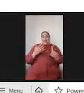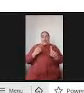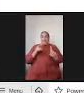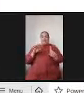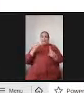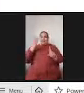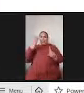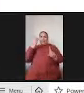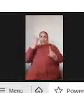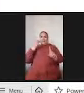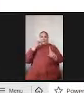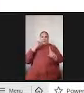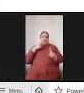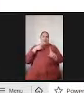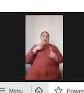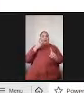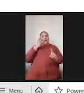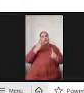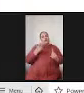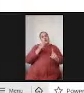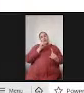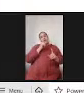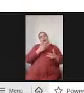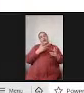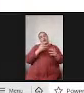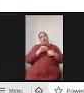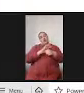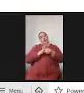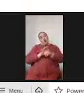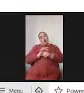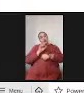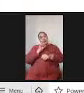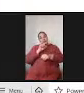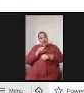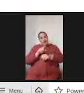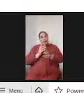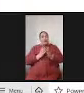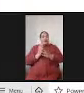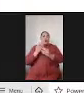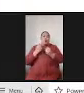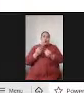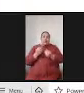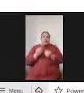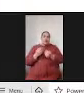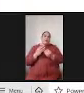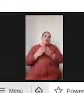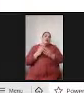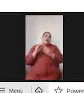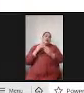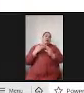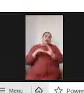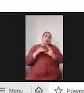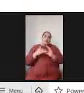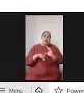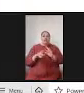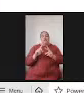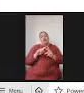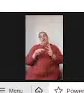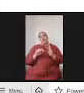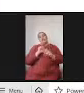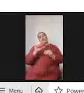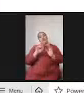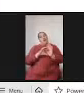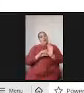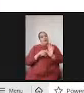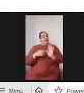And we saw with the engagement around COVID-19 through WhatsApp and through email and social media, I think we got